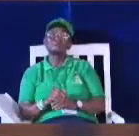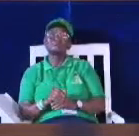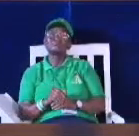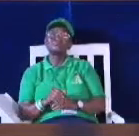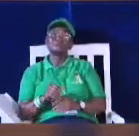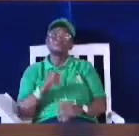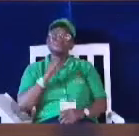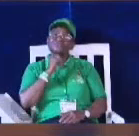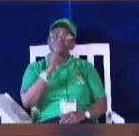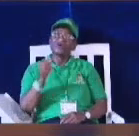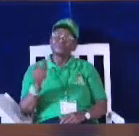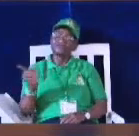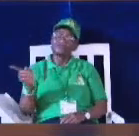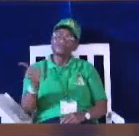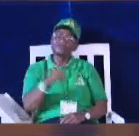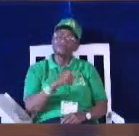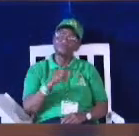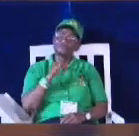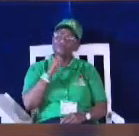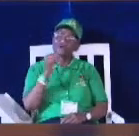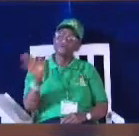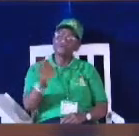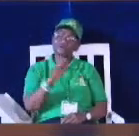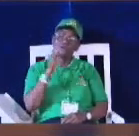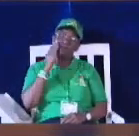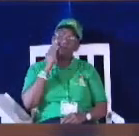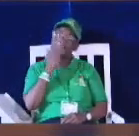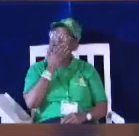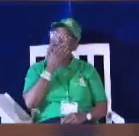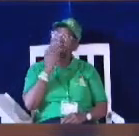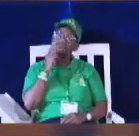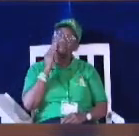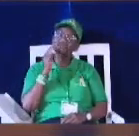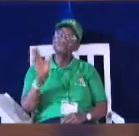not you, not your handkerchief, your shadow